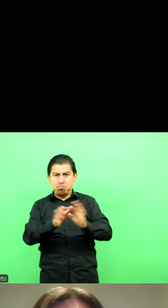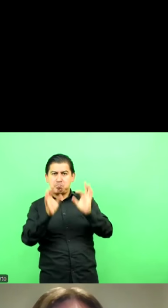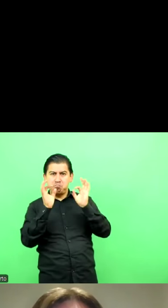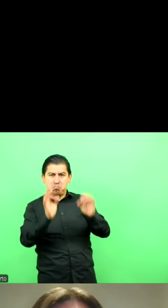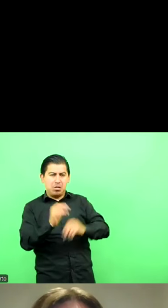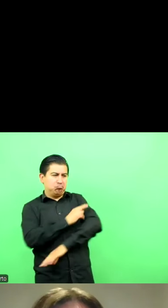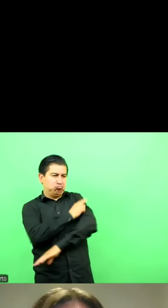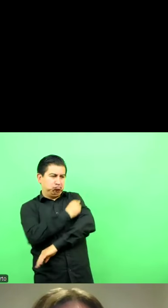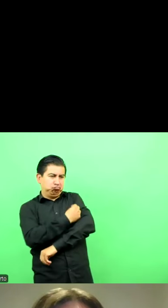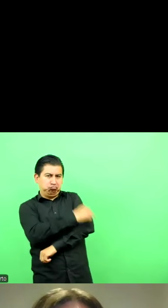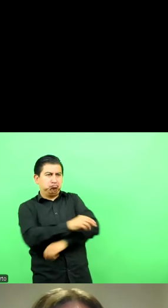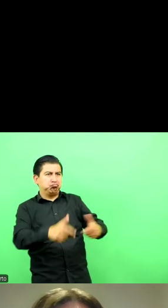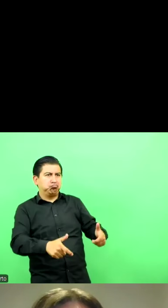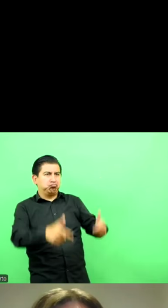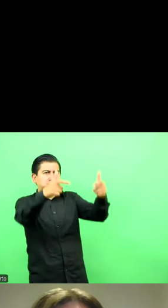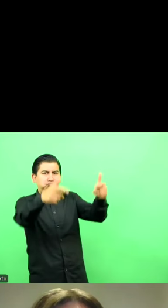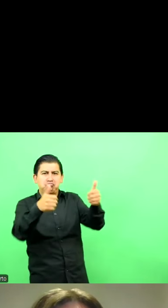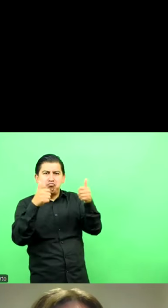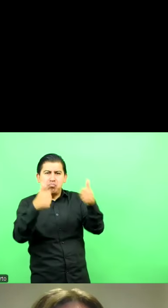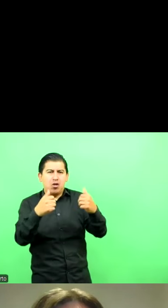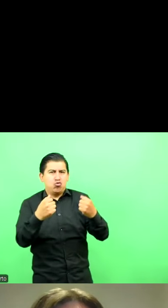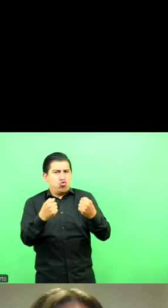with disabilities?